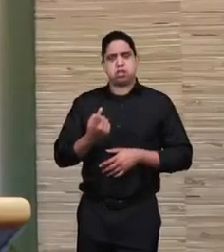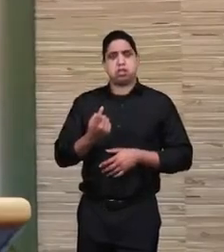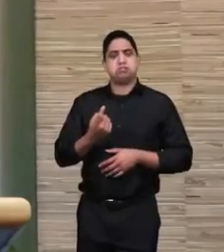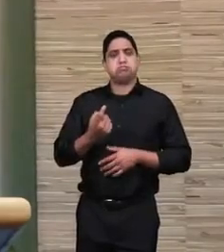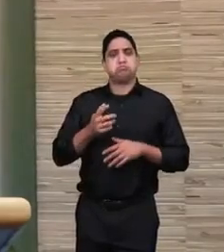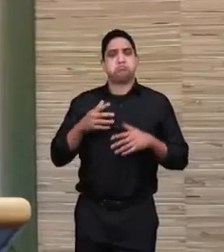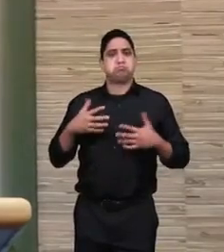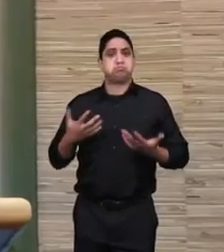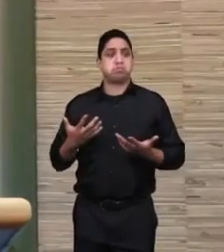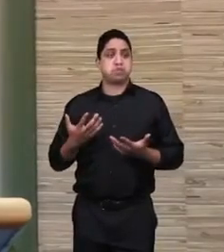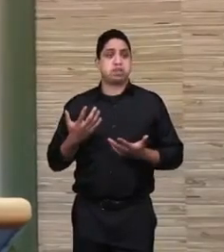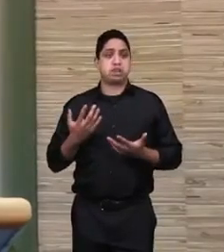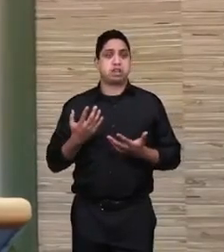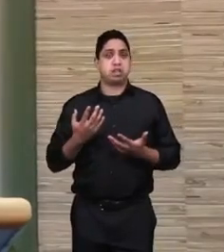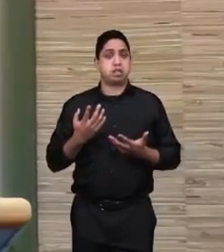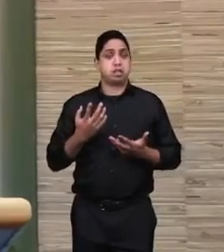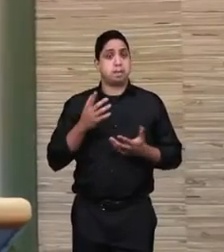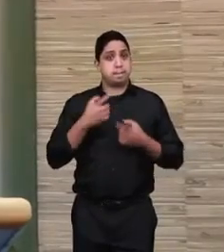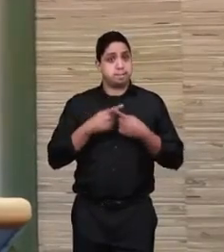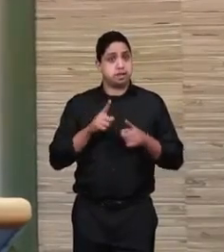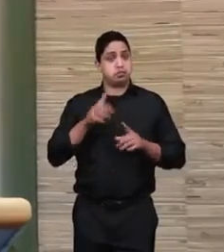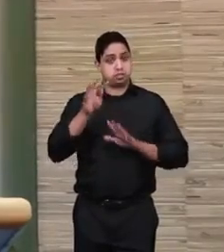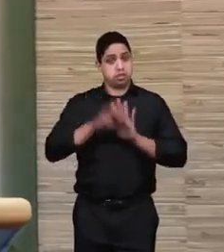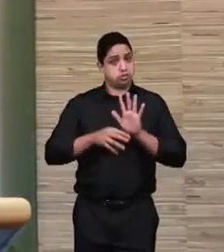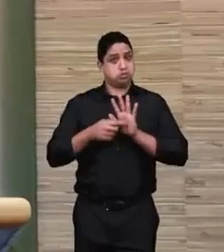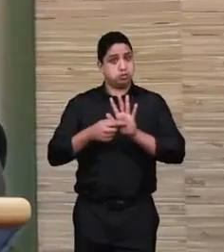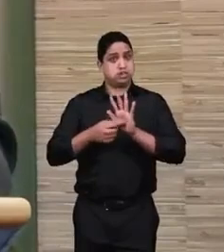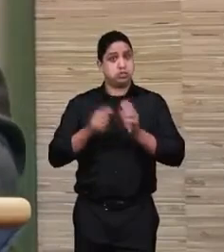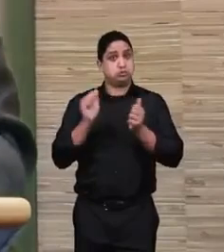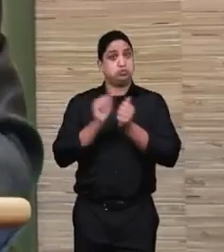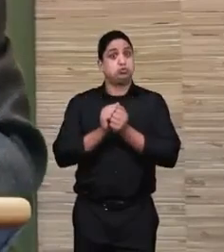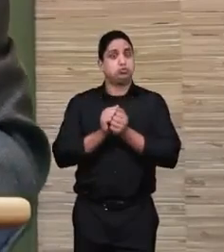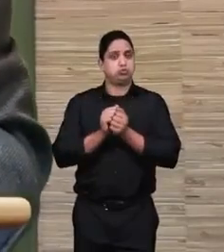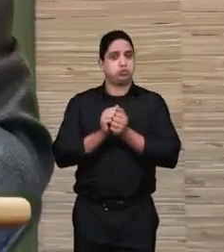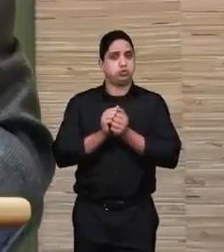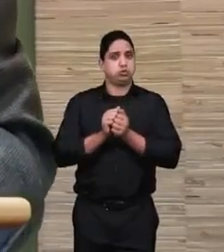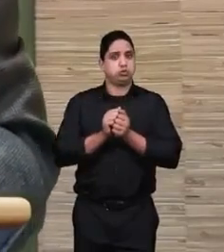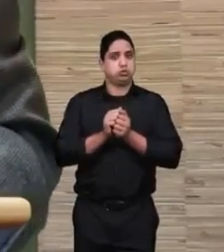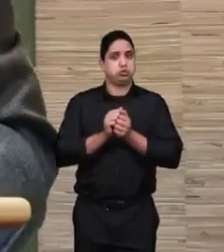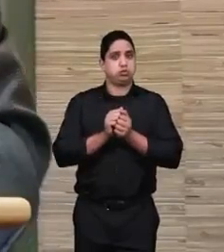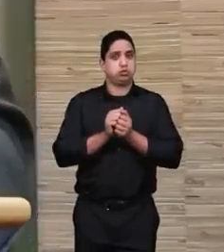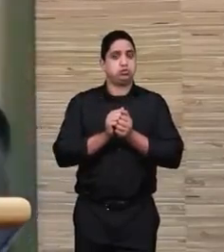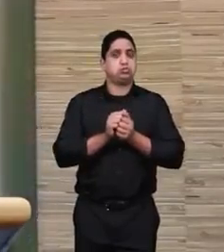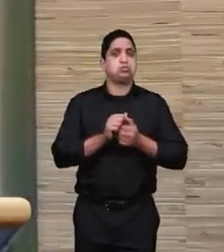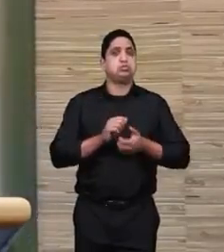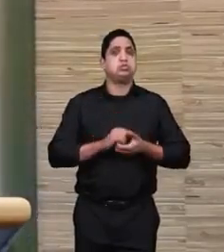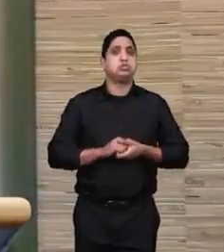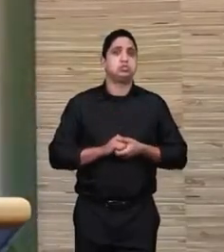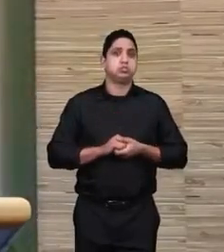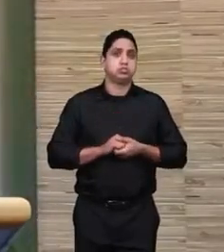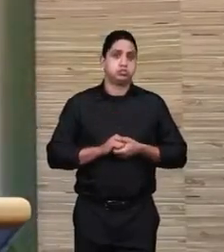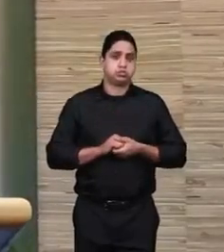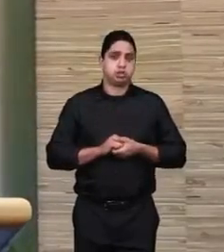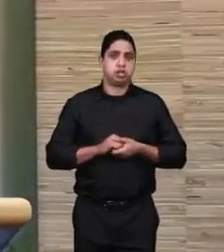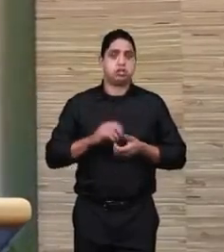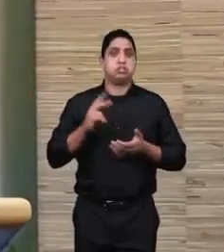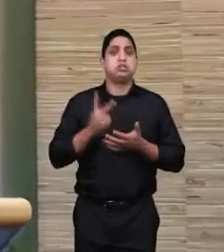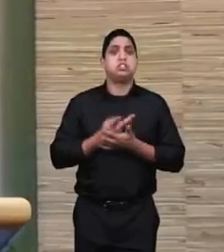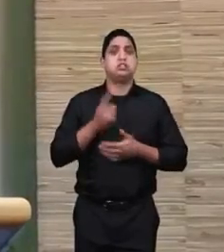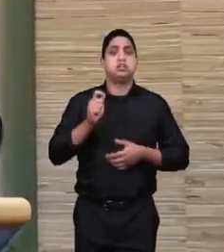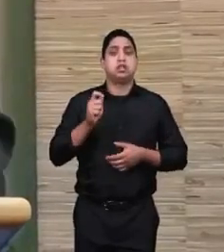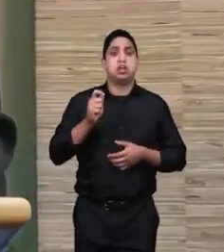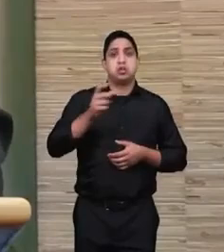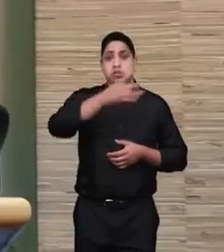And who kept the bride? The text says, and Samson's wife was given to his companion, who had been his best